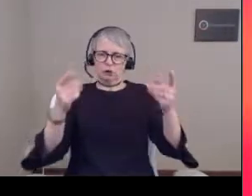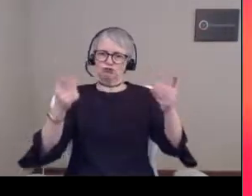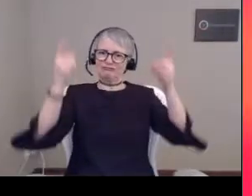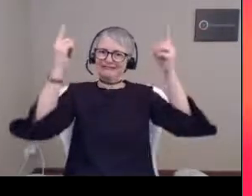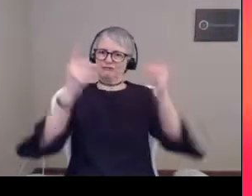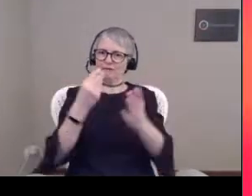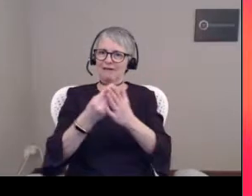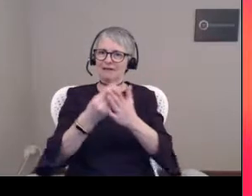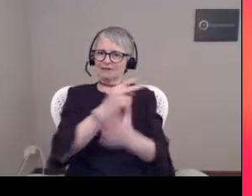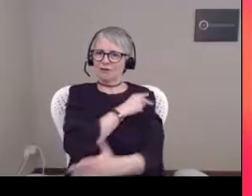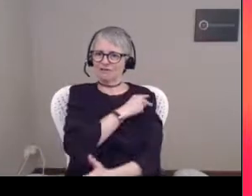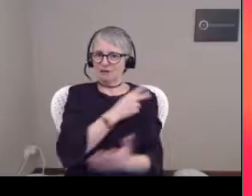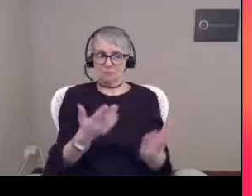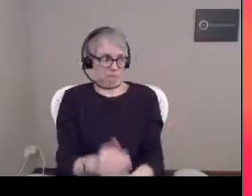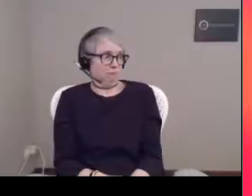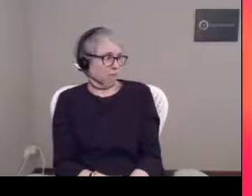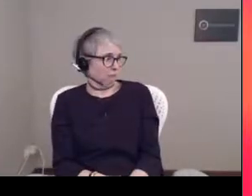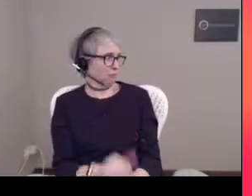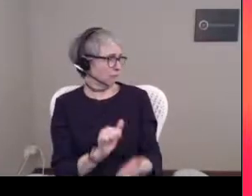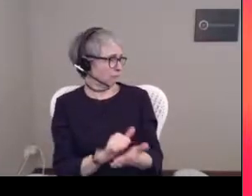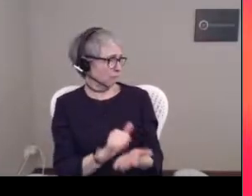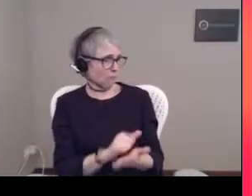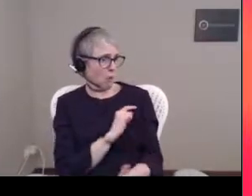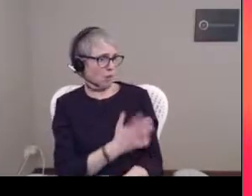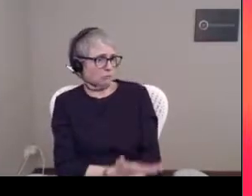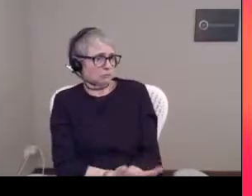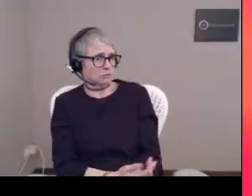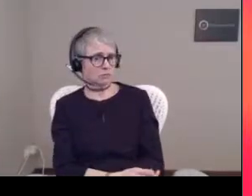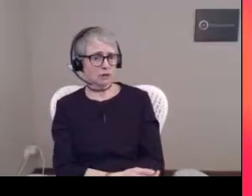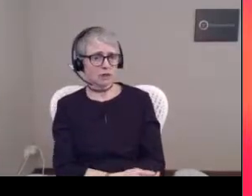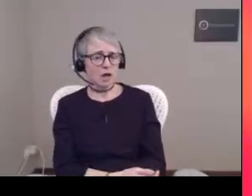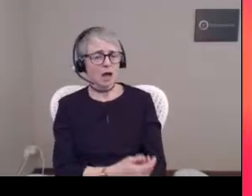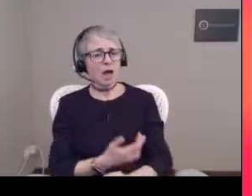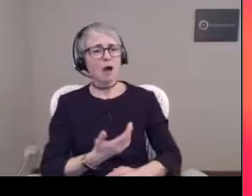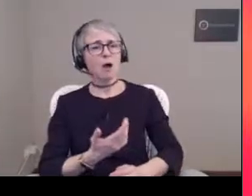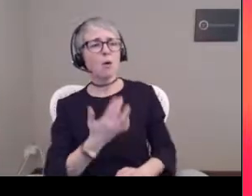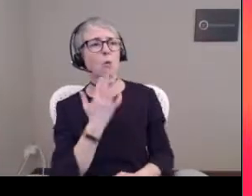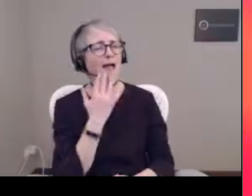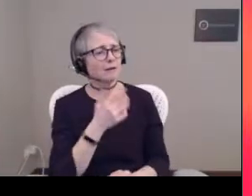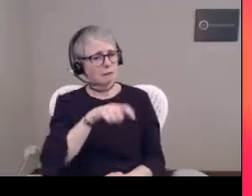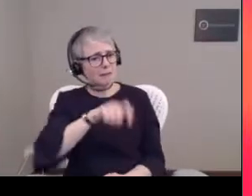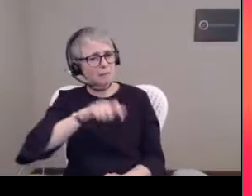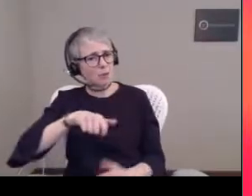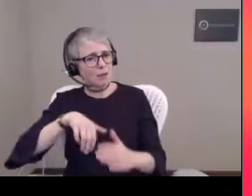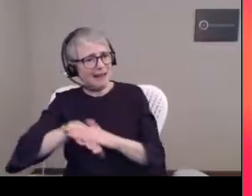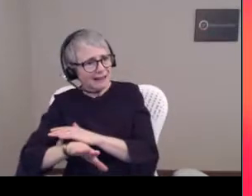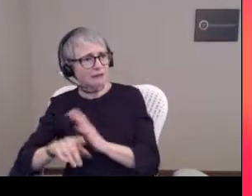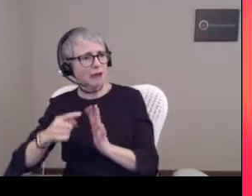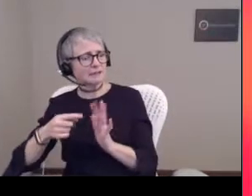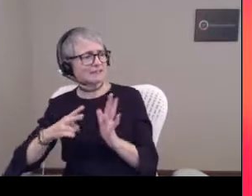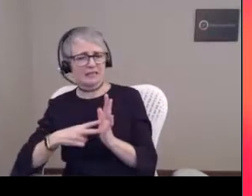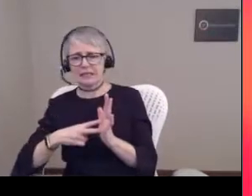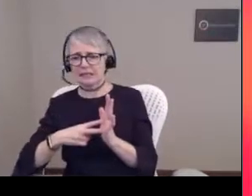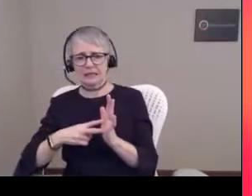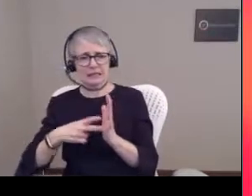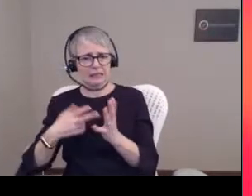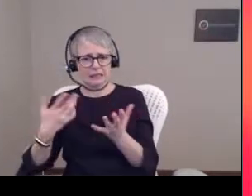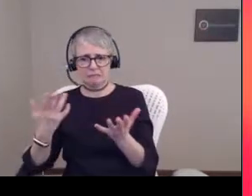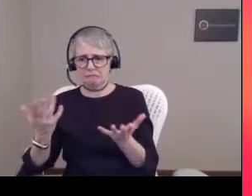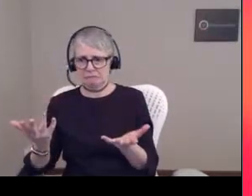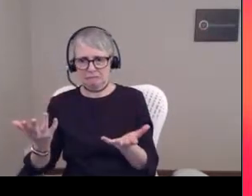Well, yeah, why not? I mean, I think in terms of how we develop within ITV, we've got people who have been in this business around 20 to